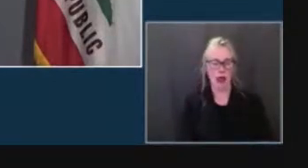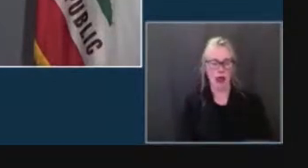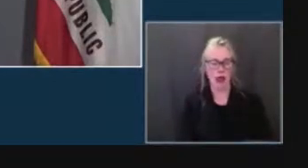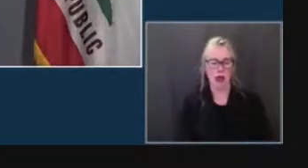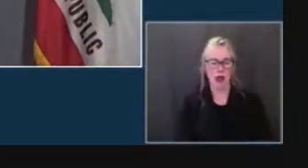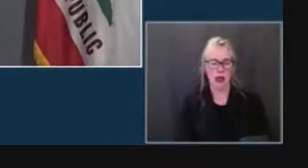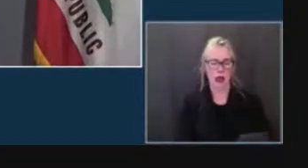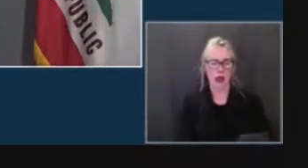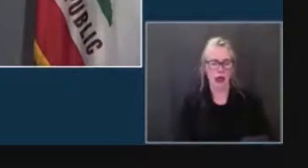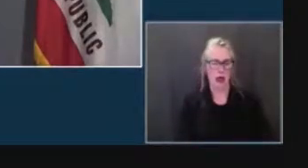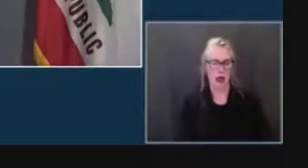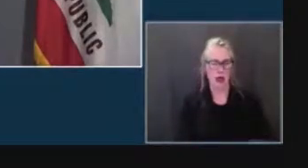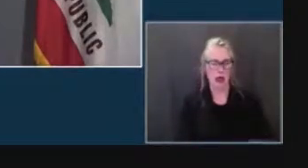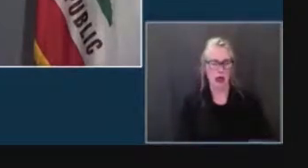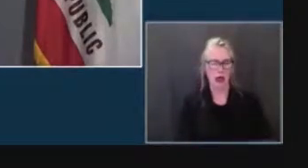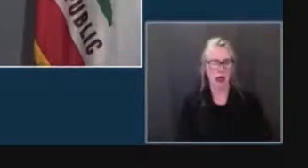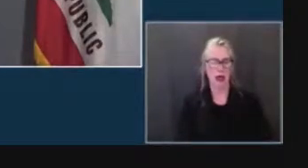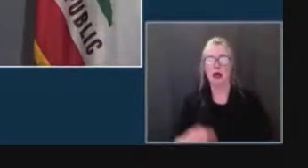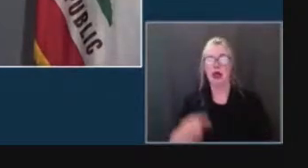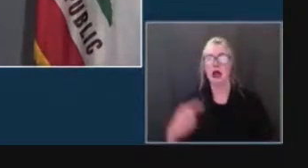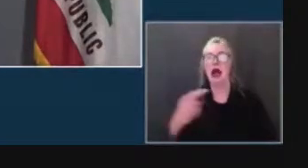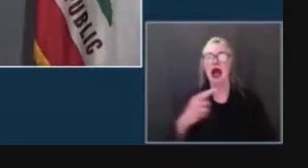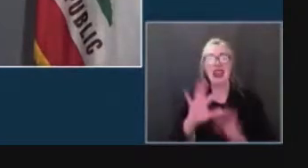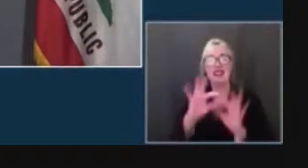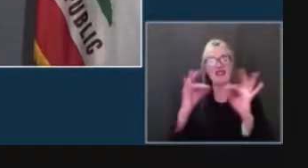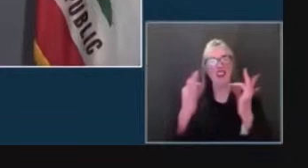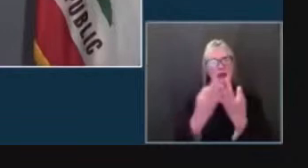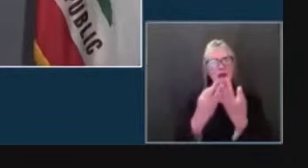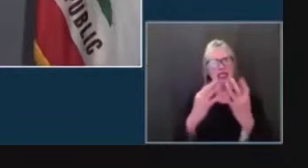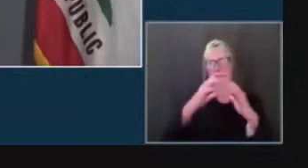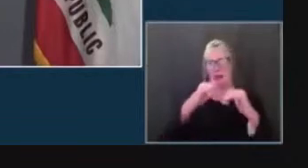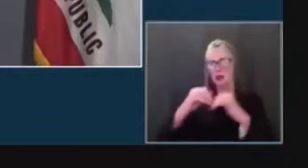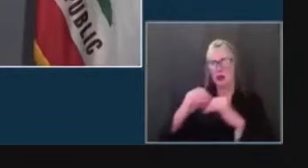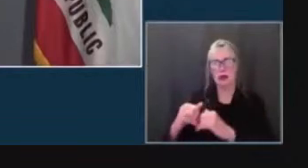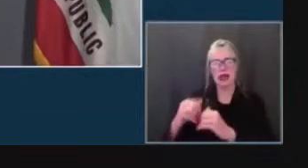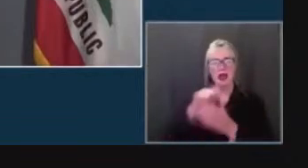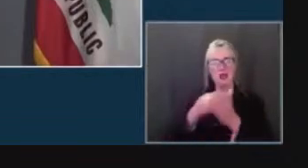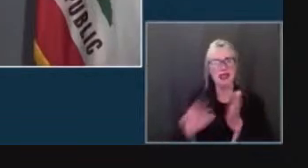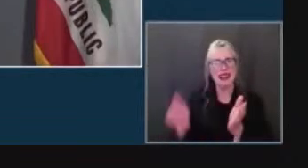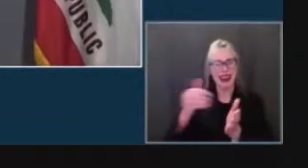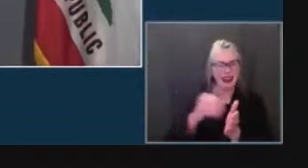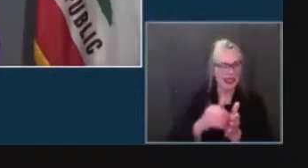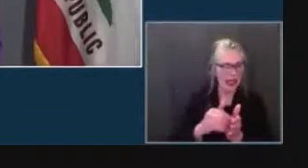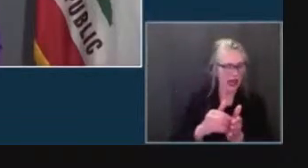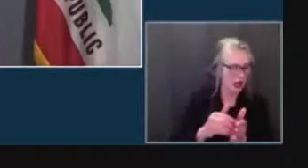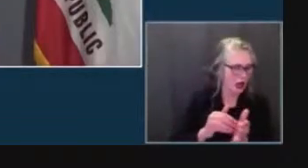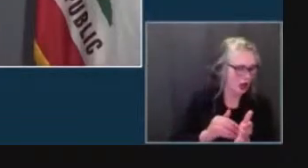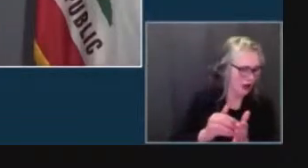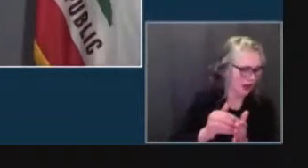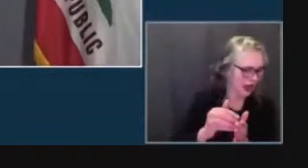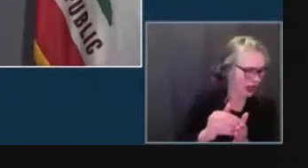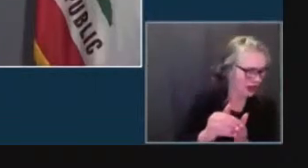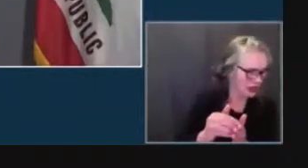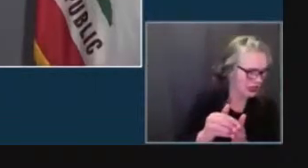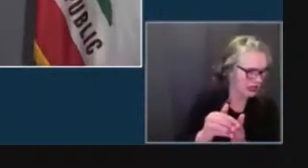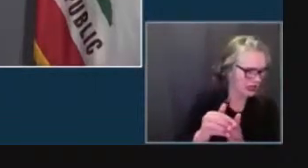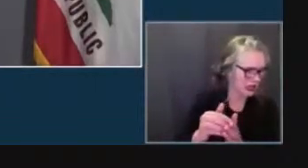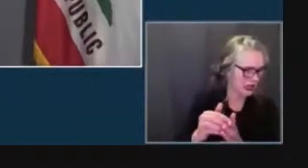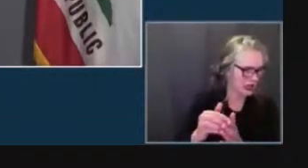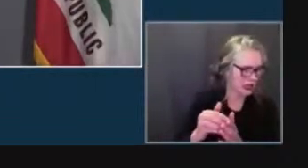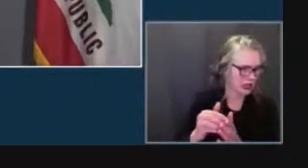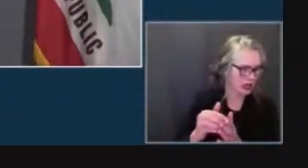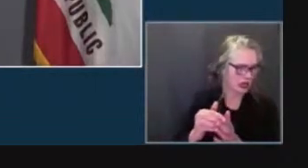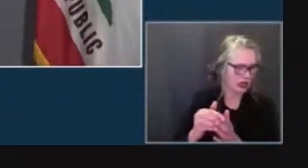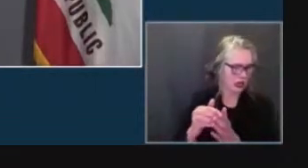occupiers destroying neighborhoods, and families being torn apart are being written for thousands of Ukrainians today. The